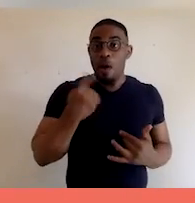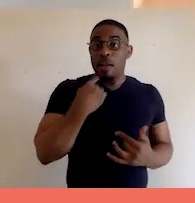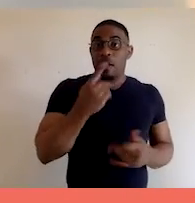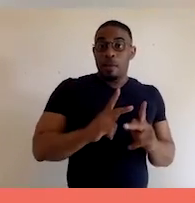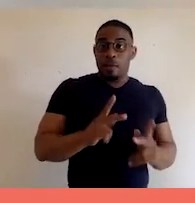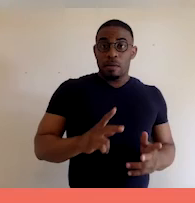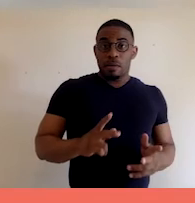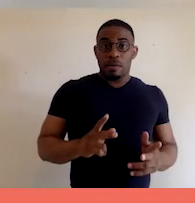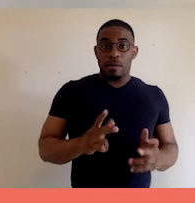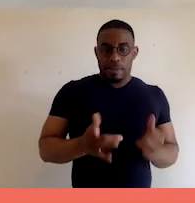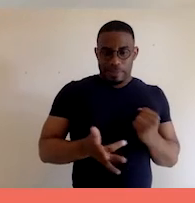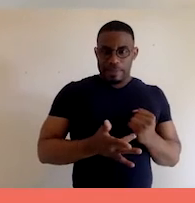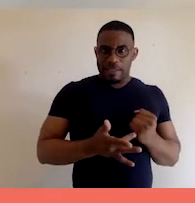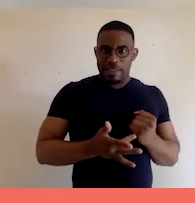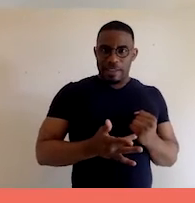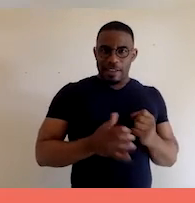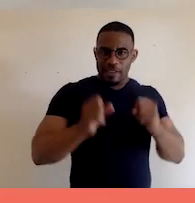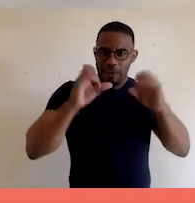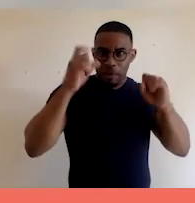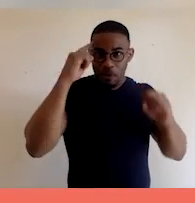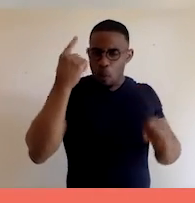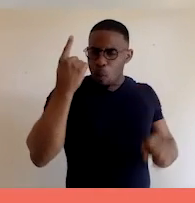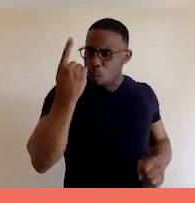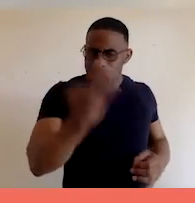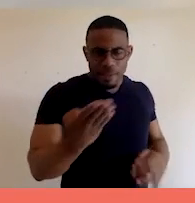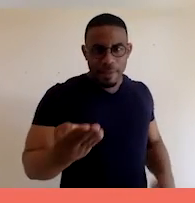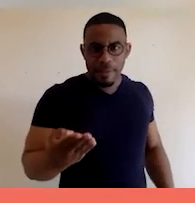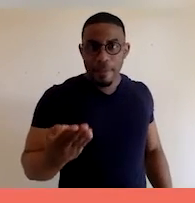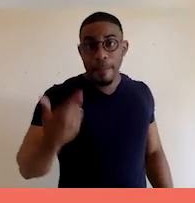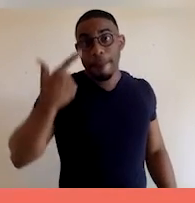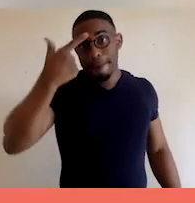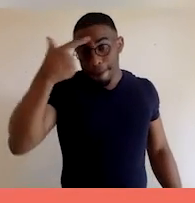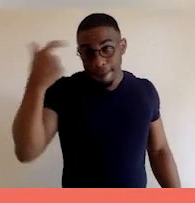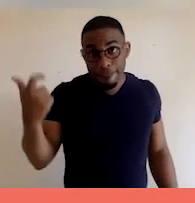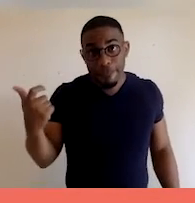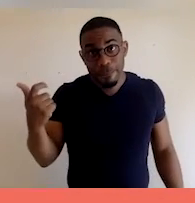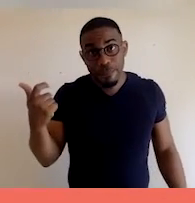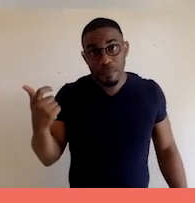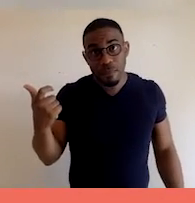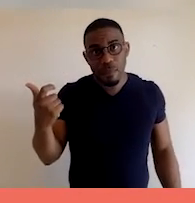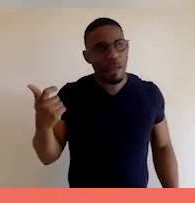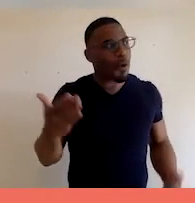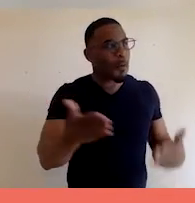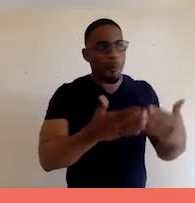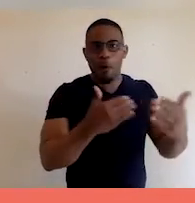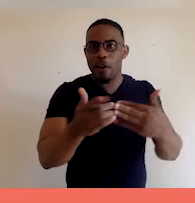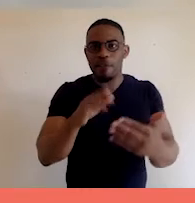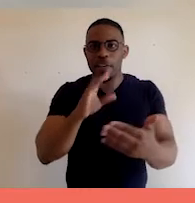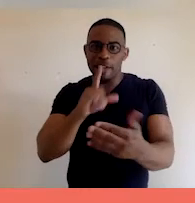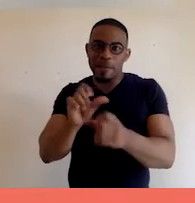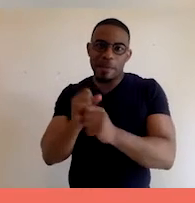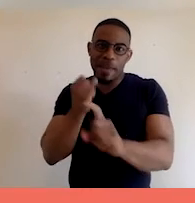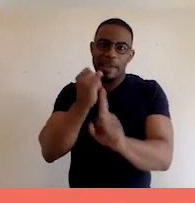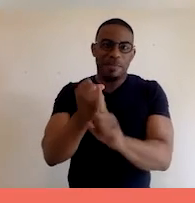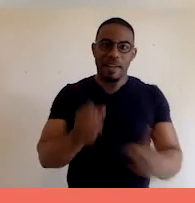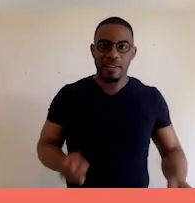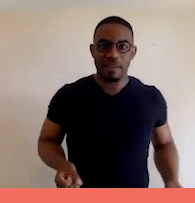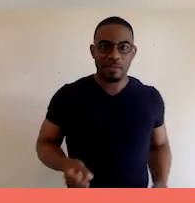tell people, tech is amazing for one thing, because regardless of your age, you can make an impact